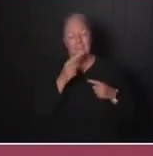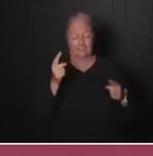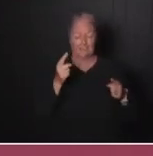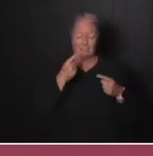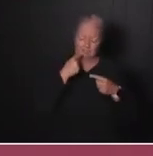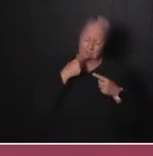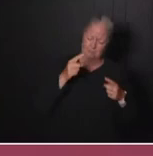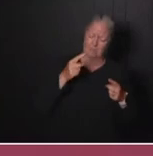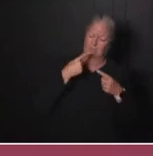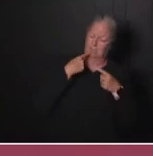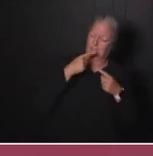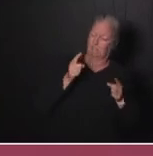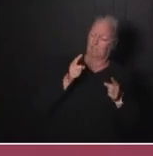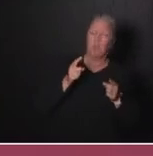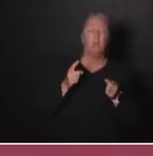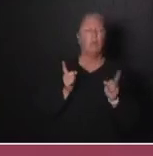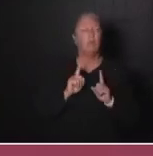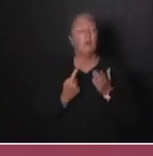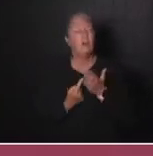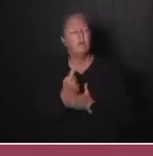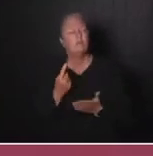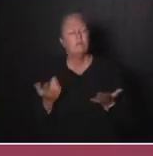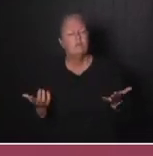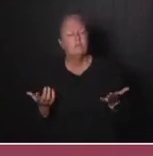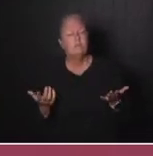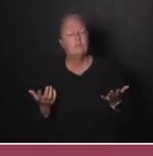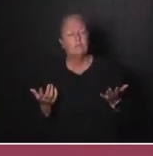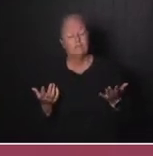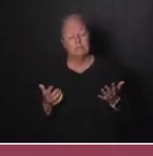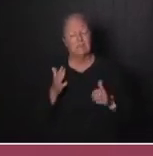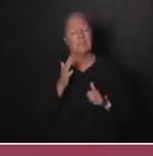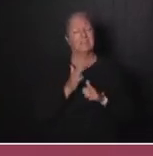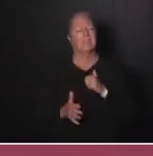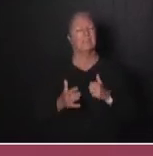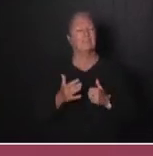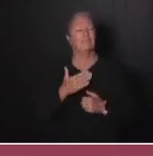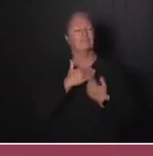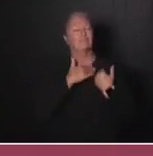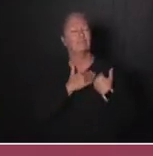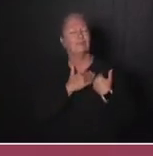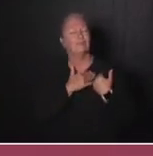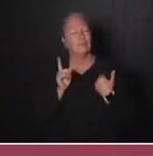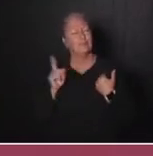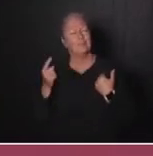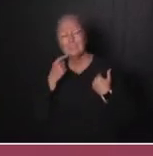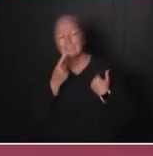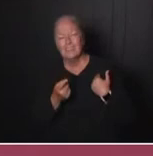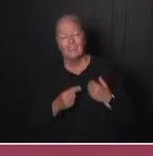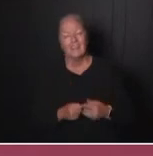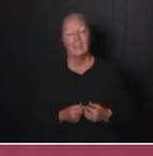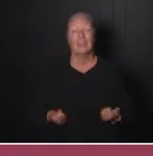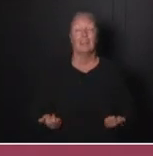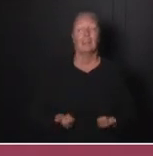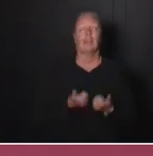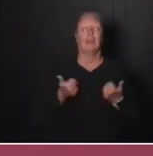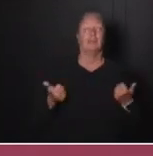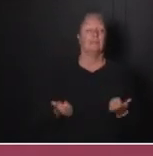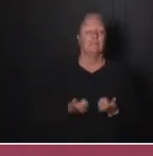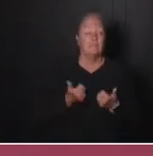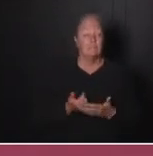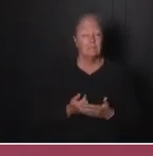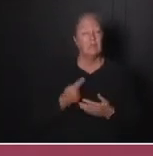actually delivering anything and never taking responsibility. Tired of politicians who are only in